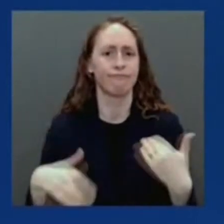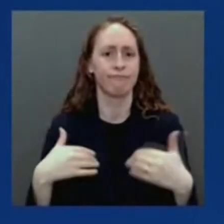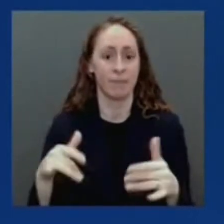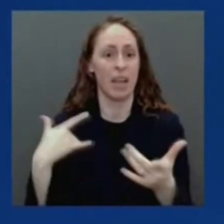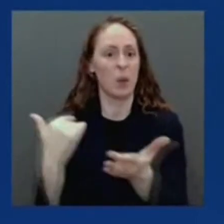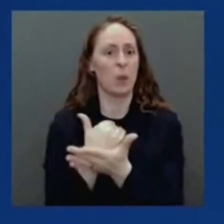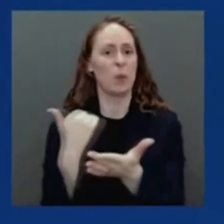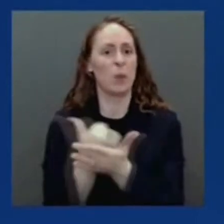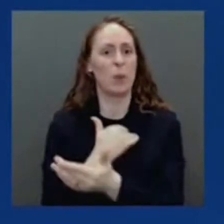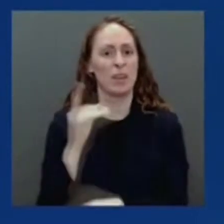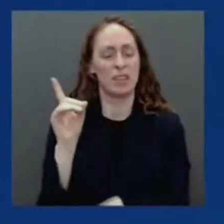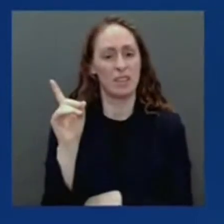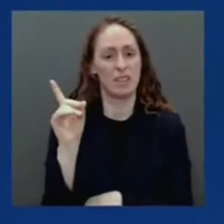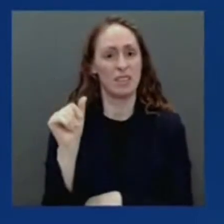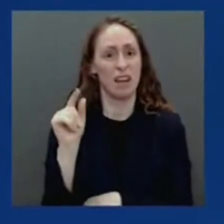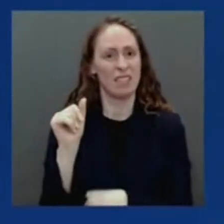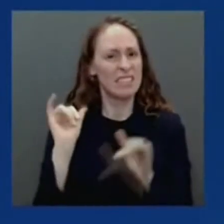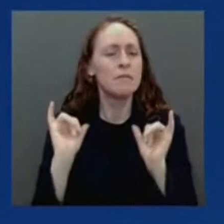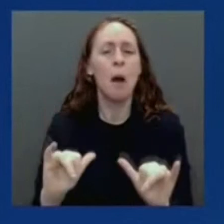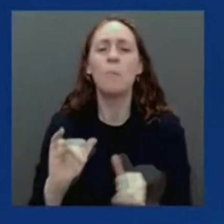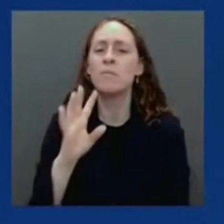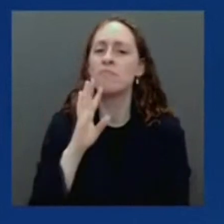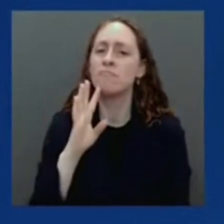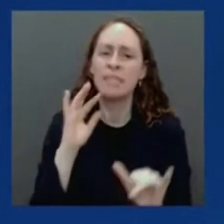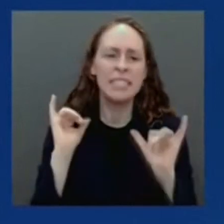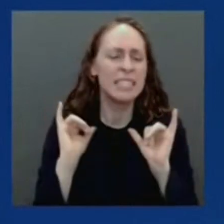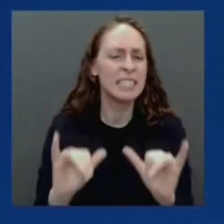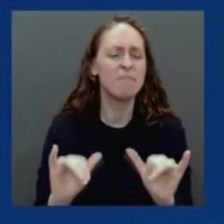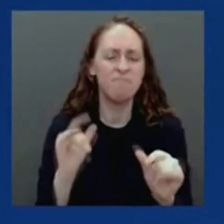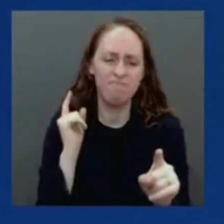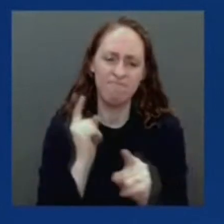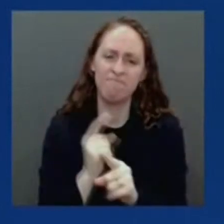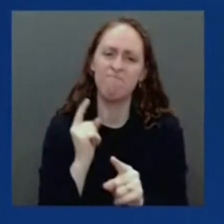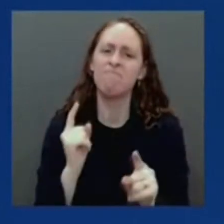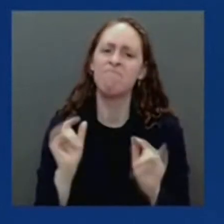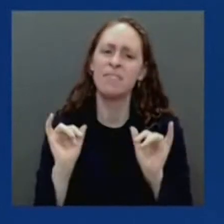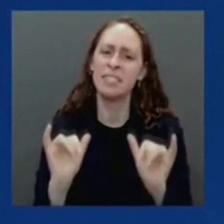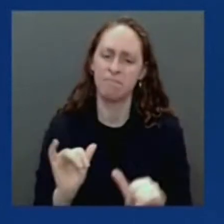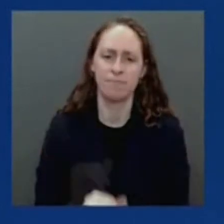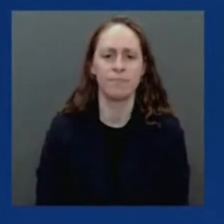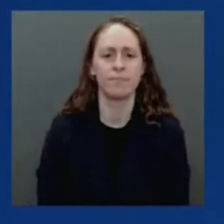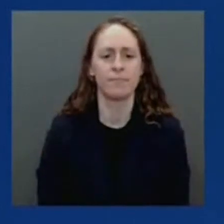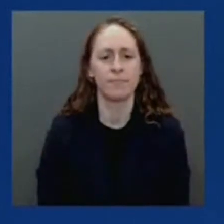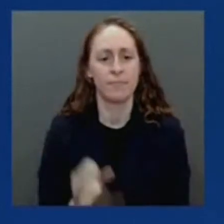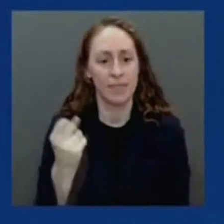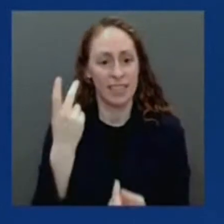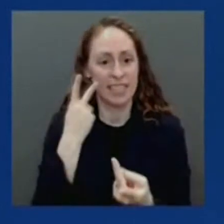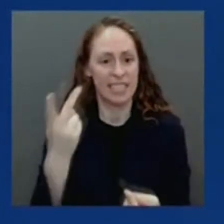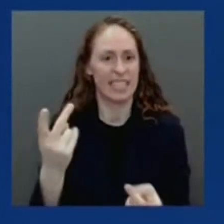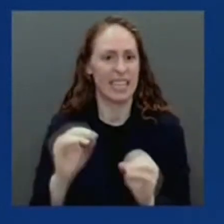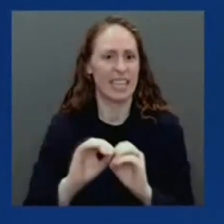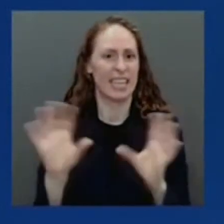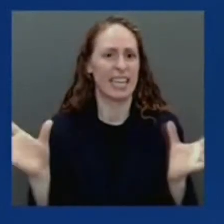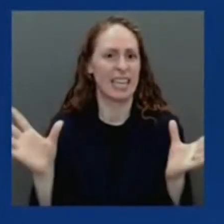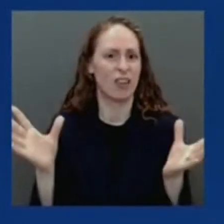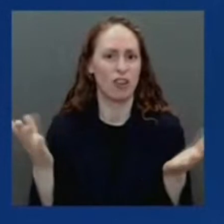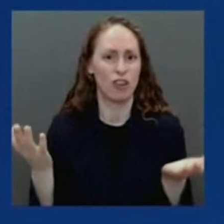can see data from 25 US jurisdictions that report cases and deaths linked to vaccination